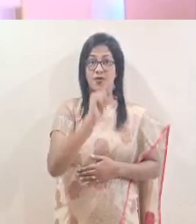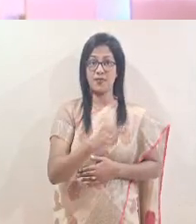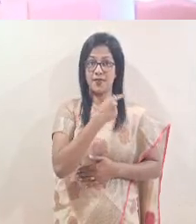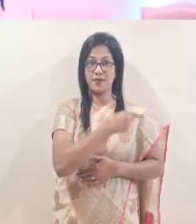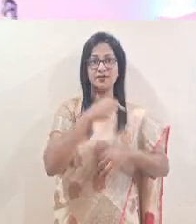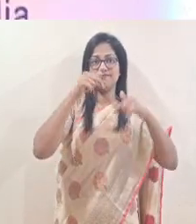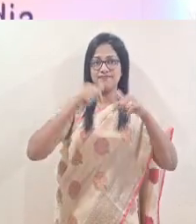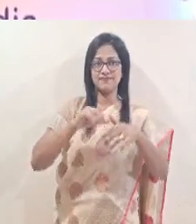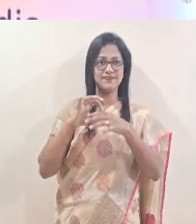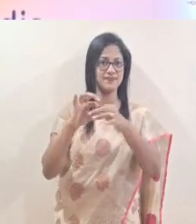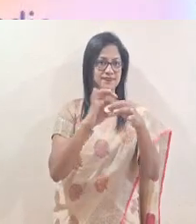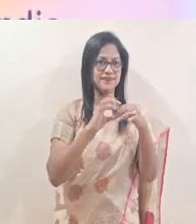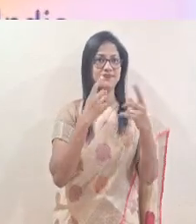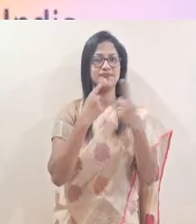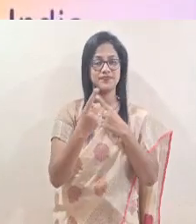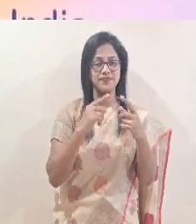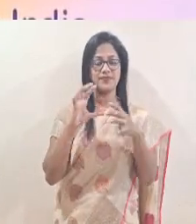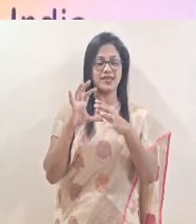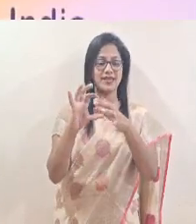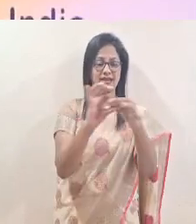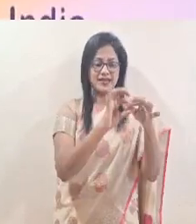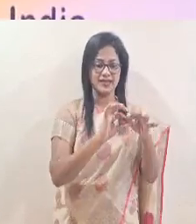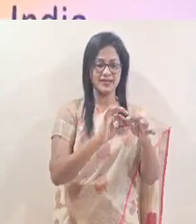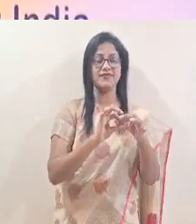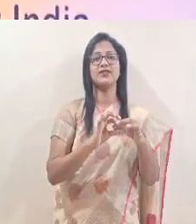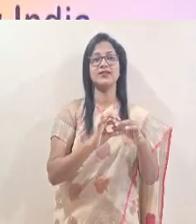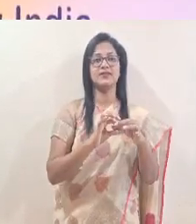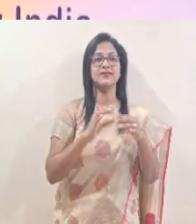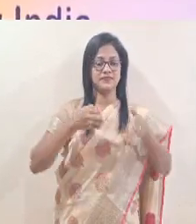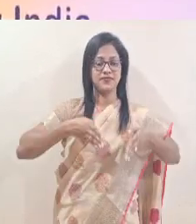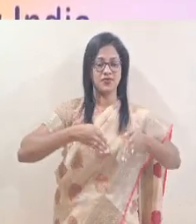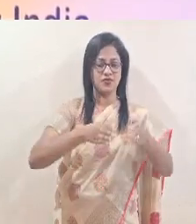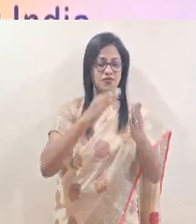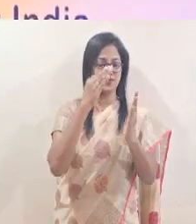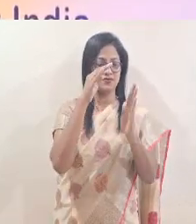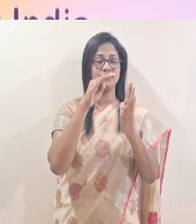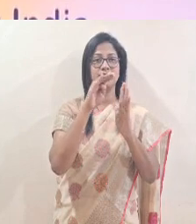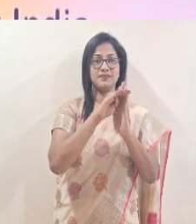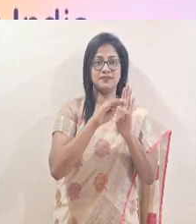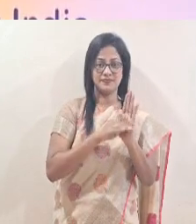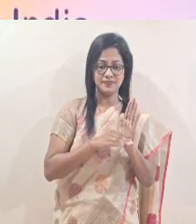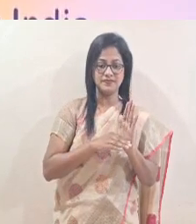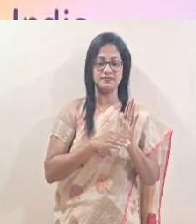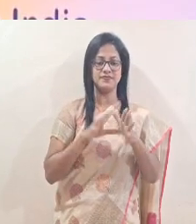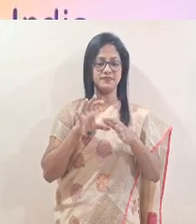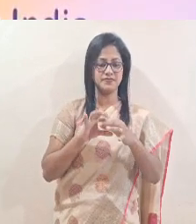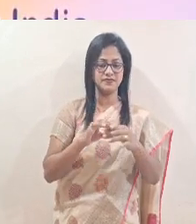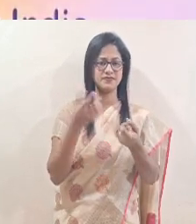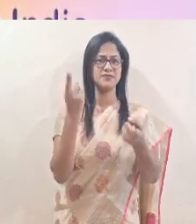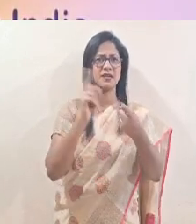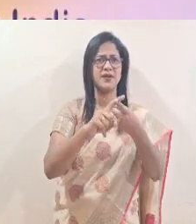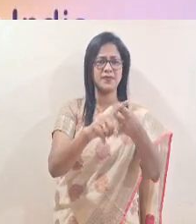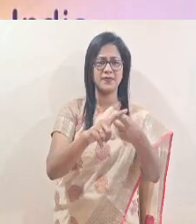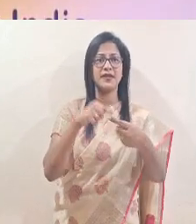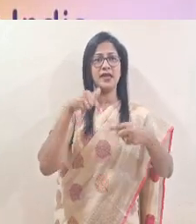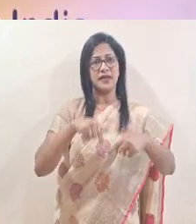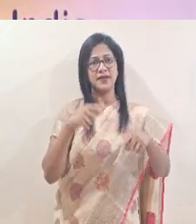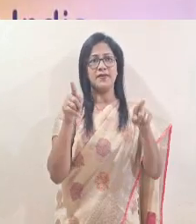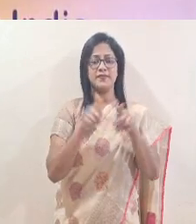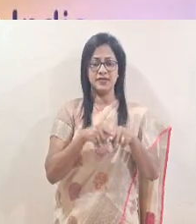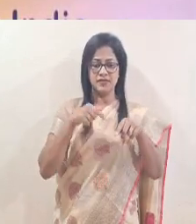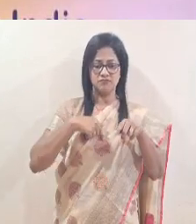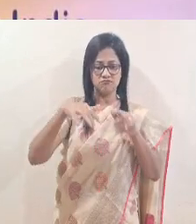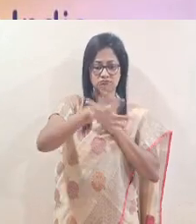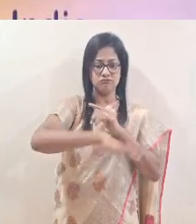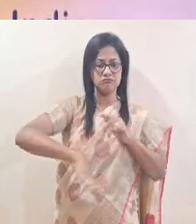be talking about how connectivity and connectivity of the road patterns are affected and how we can actually study them